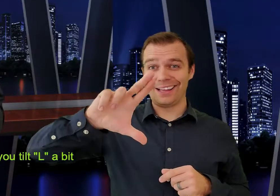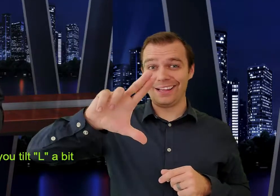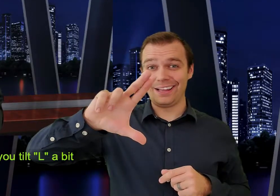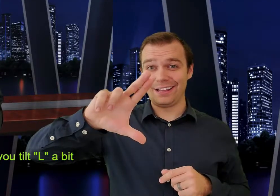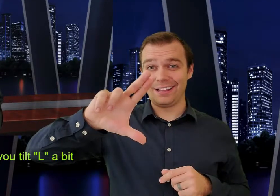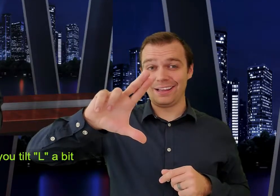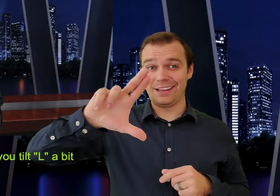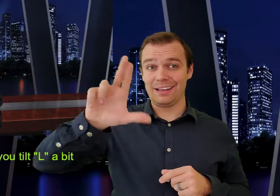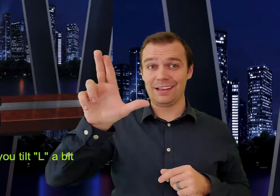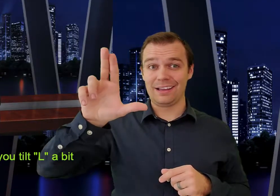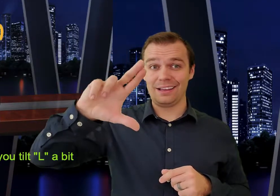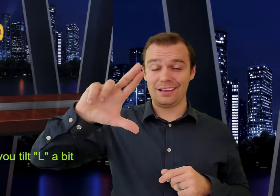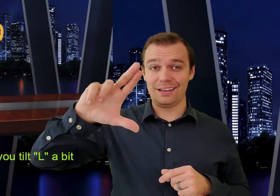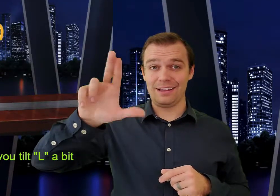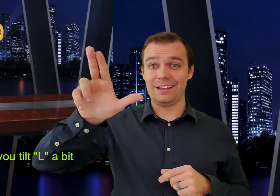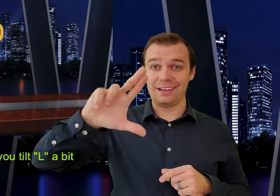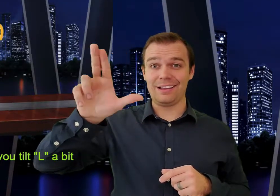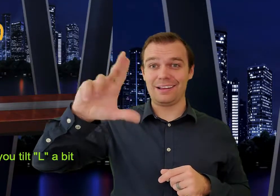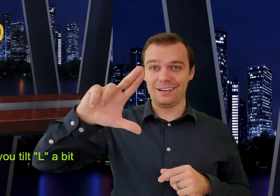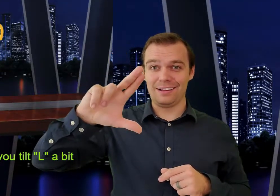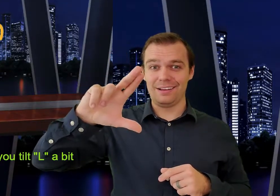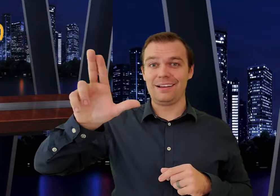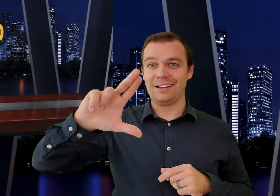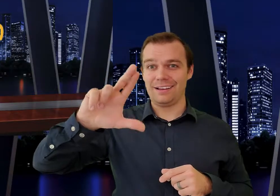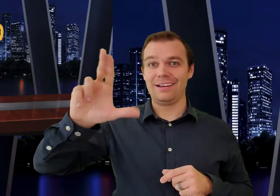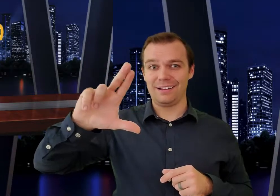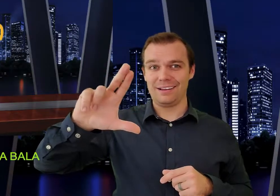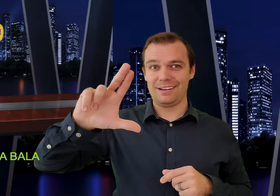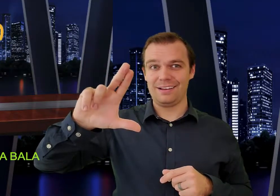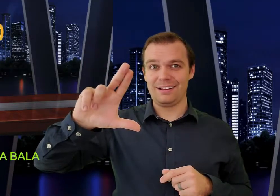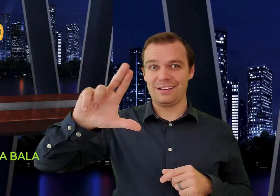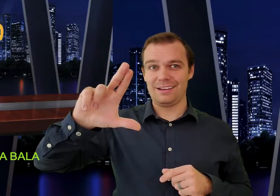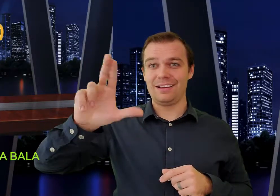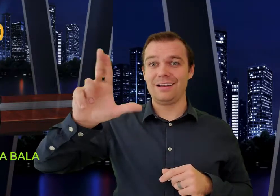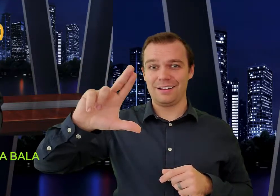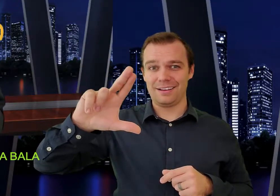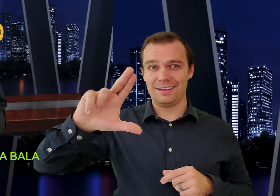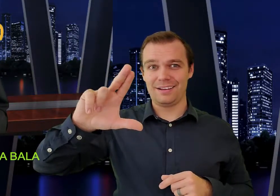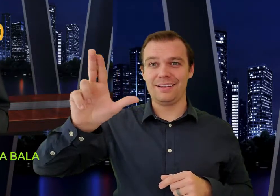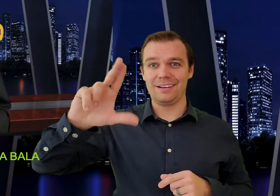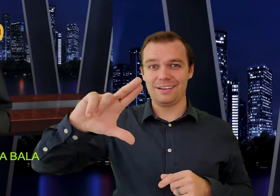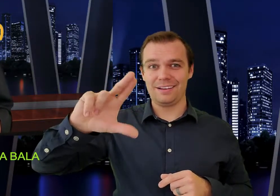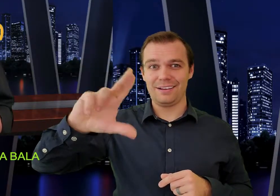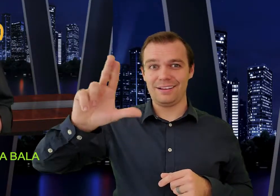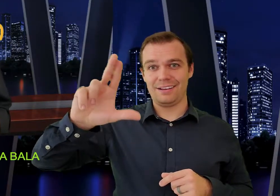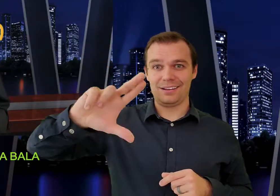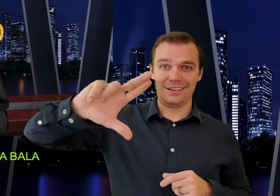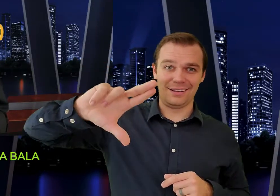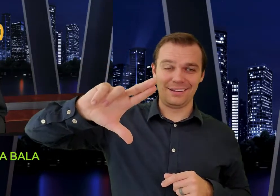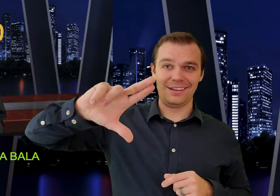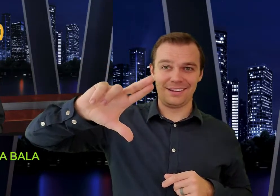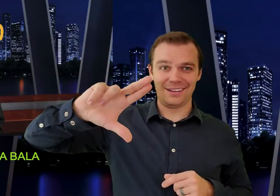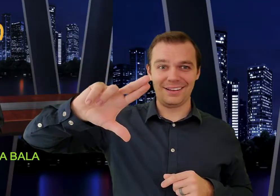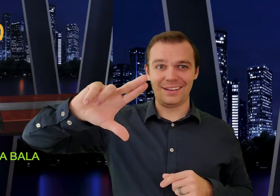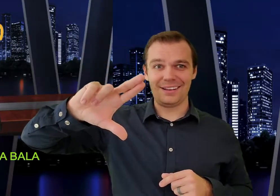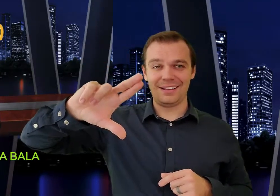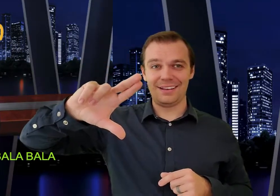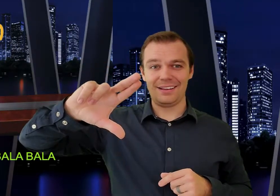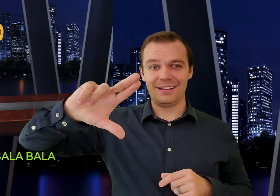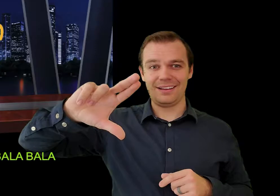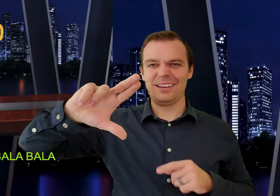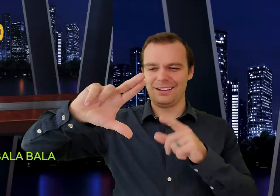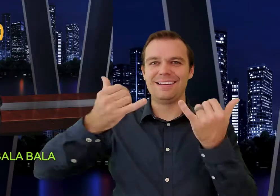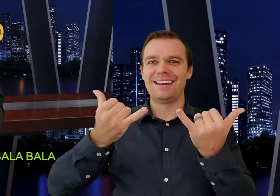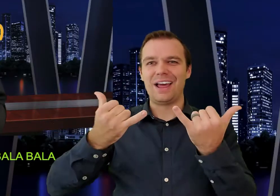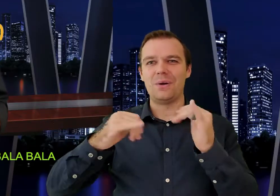you tilt the L a bit, Bala, Bala, Bala, Bala, Bala, Bala, Bala, Bala, Bala.